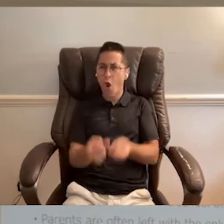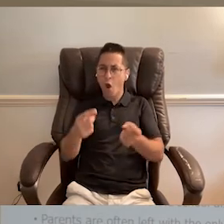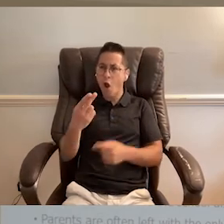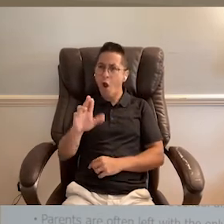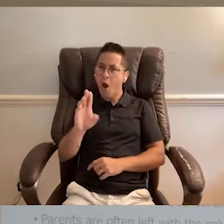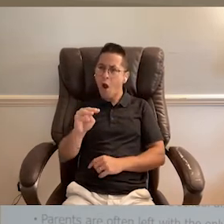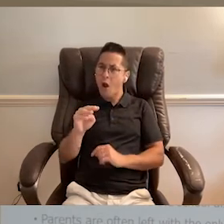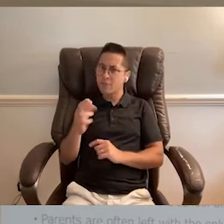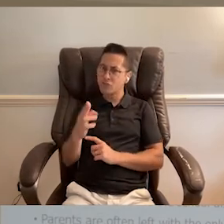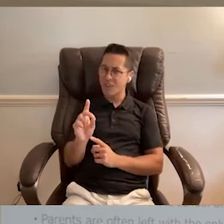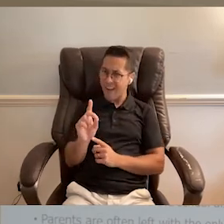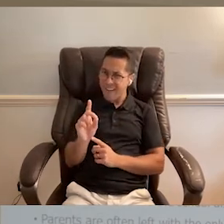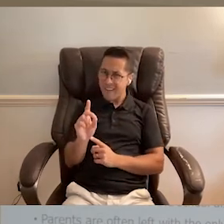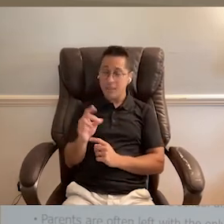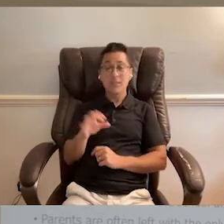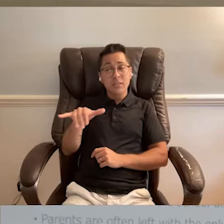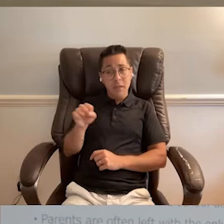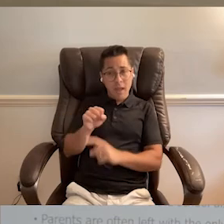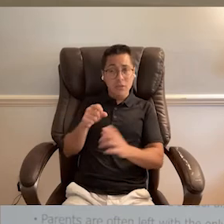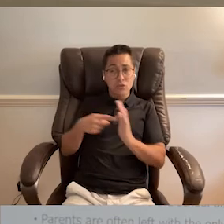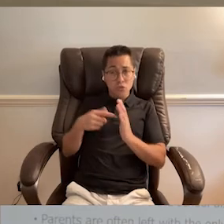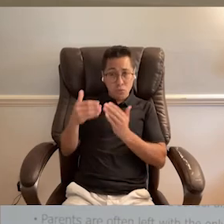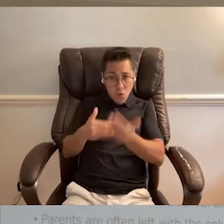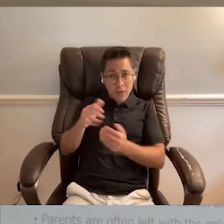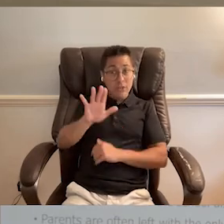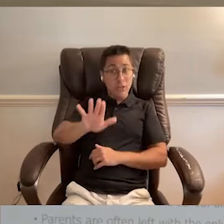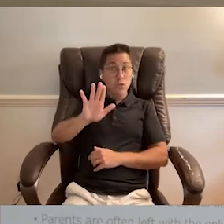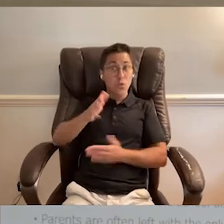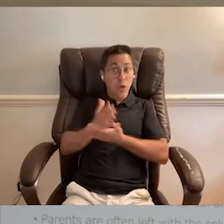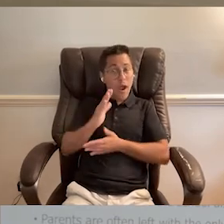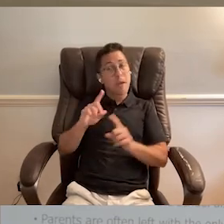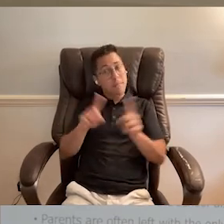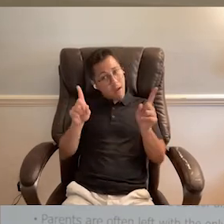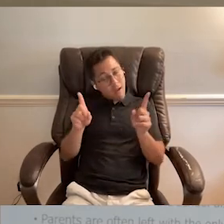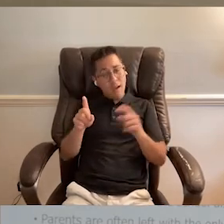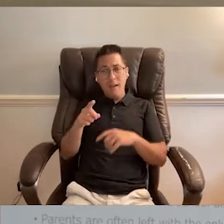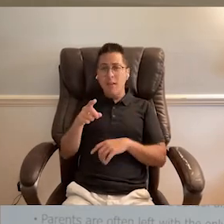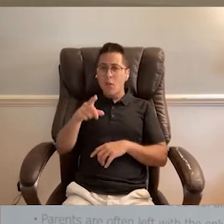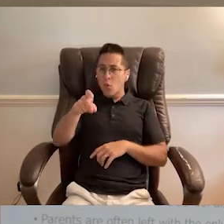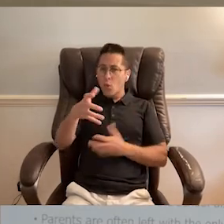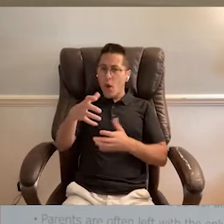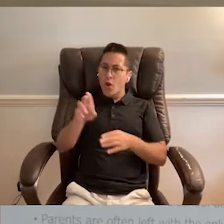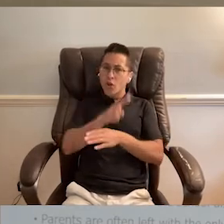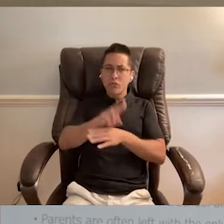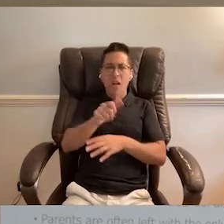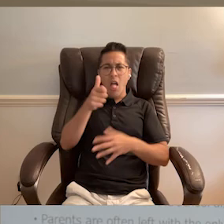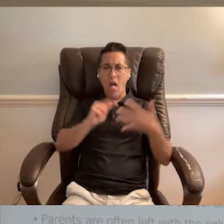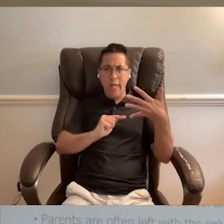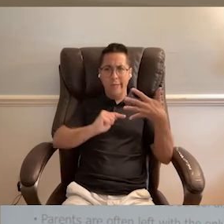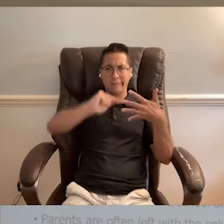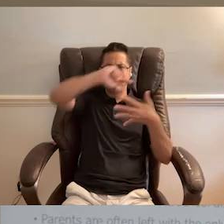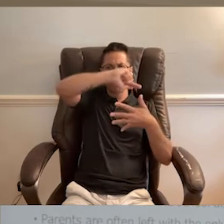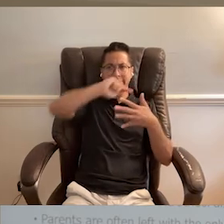yes, due process is your right, but again, you want to use everything else in your toolbox before you go in this